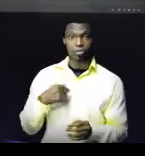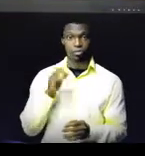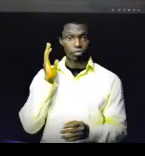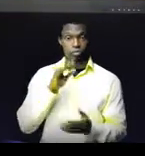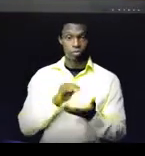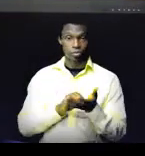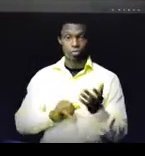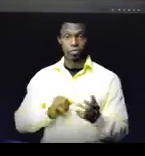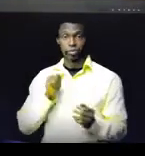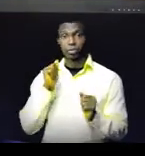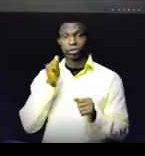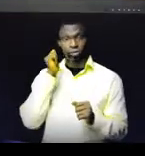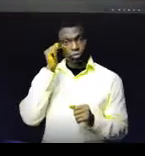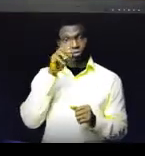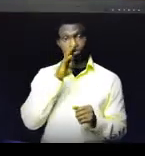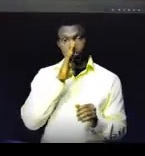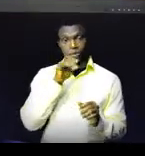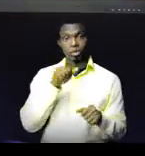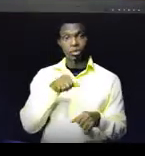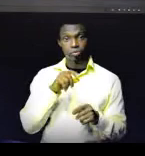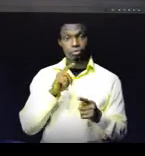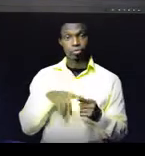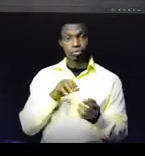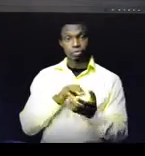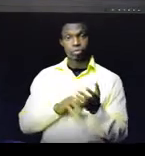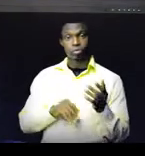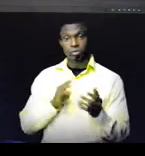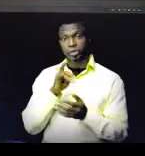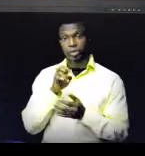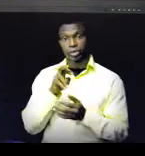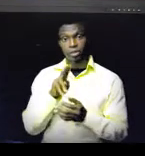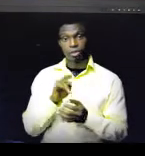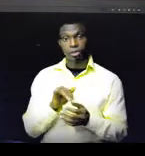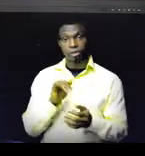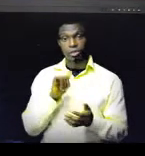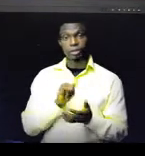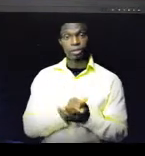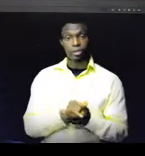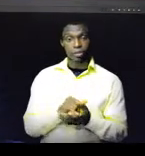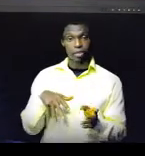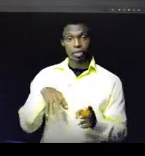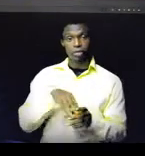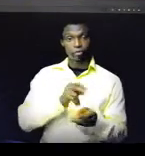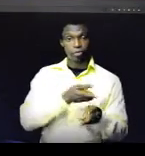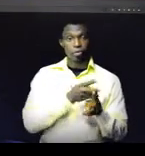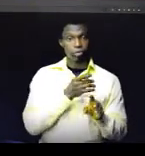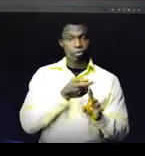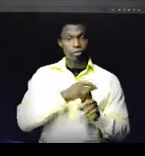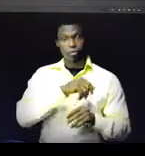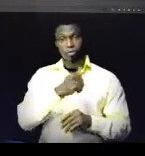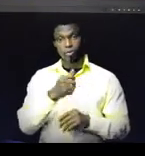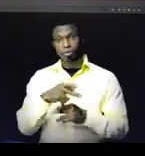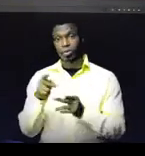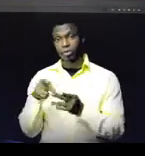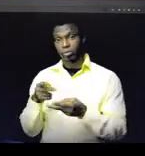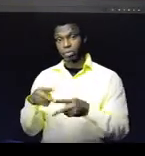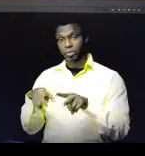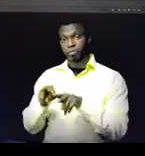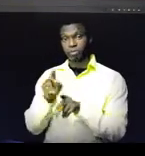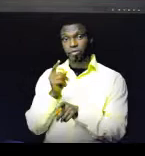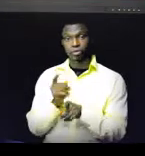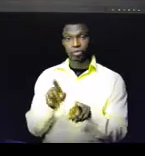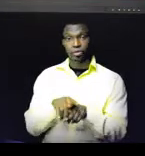numbers. We should be able to subtract binary numbers that involve borrowing from another place value, just like we do